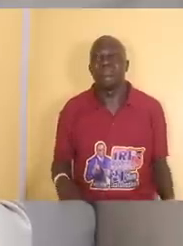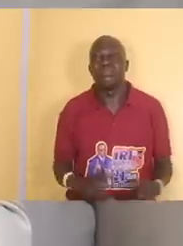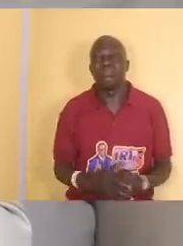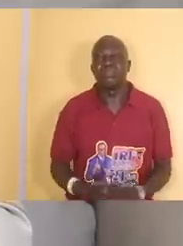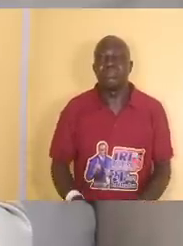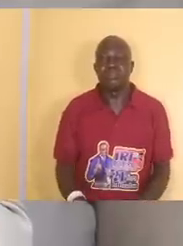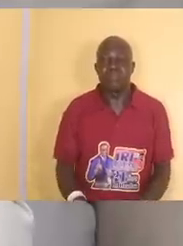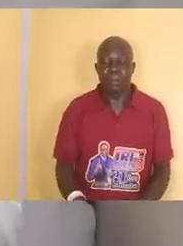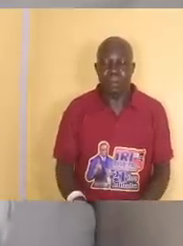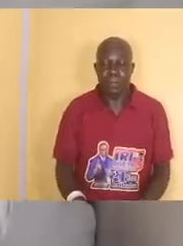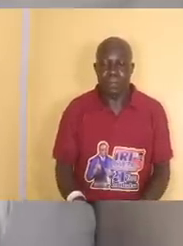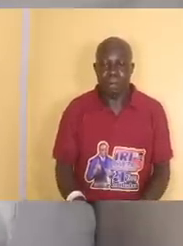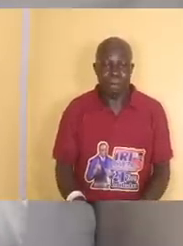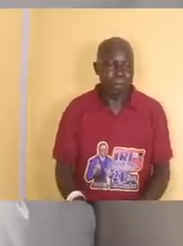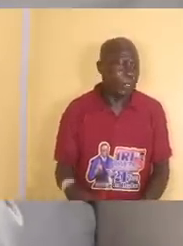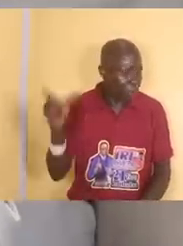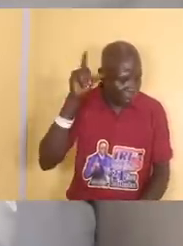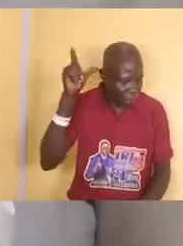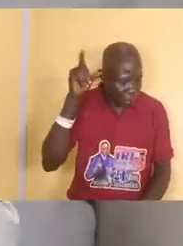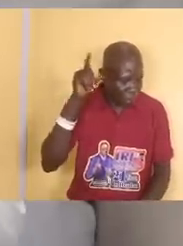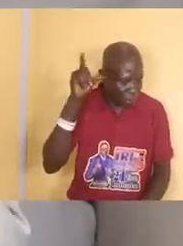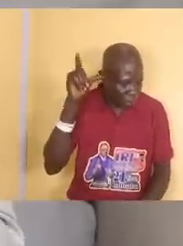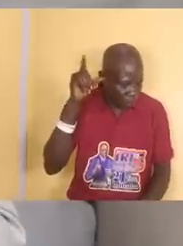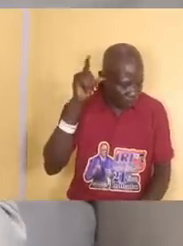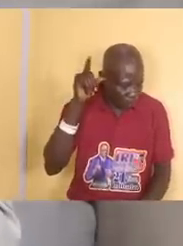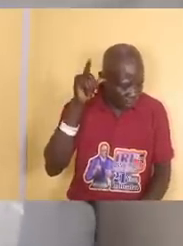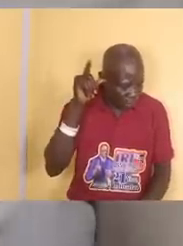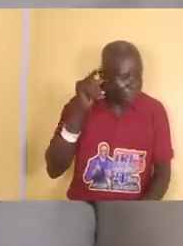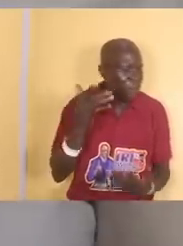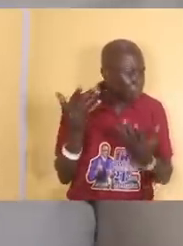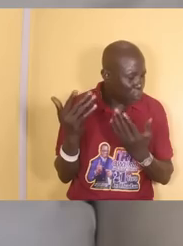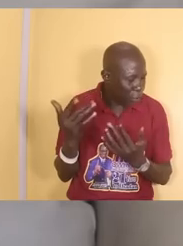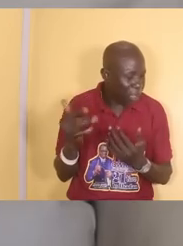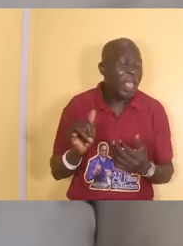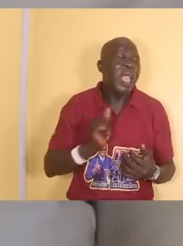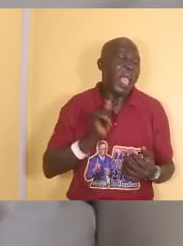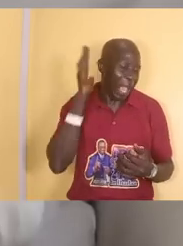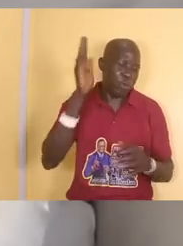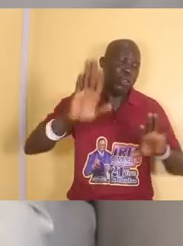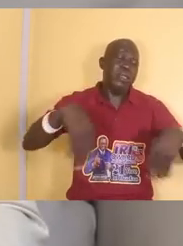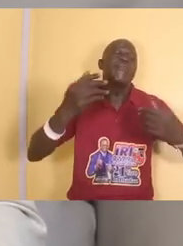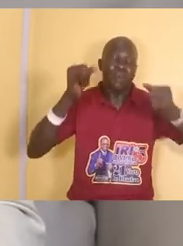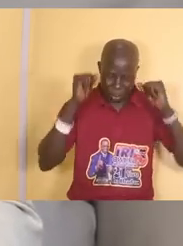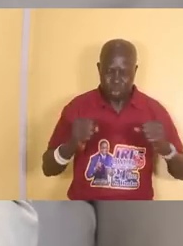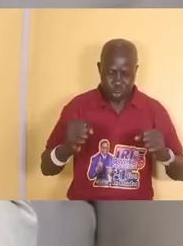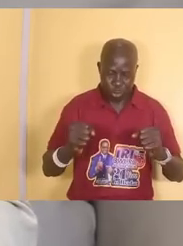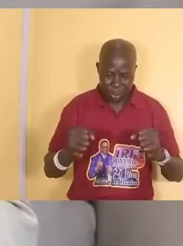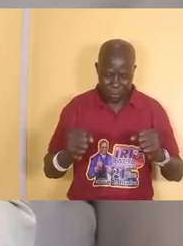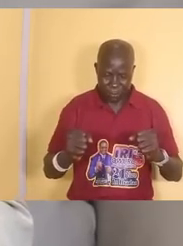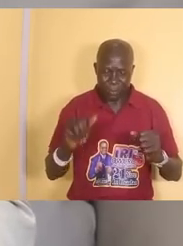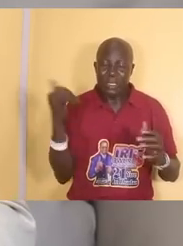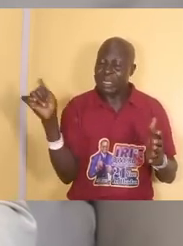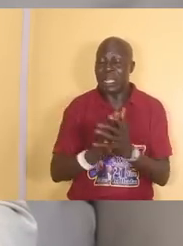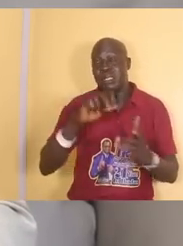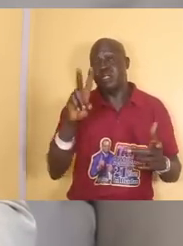ni okun ni toto bona emi o ran lowo bo ni suru emi o fun ni okun I will give you strength eyi ni ni